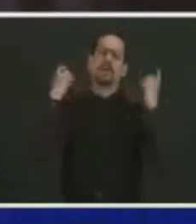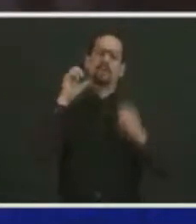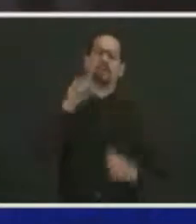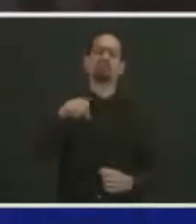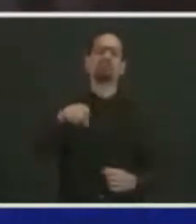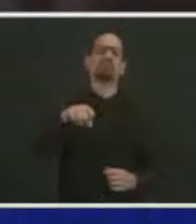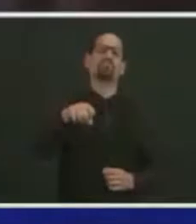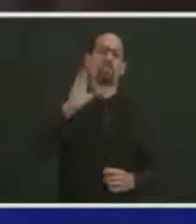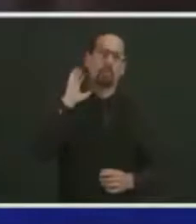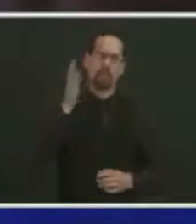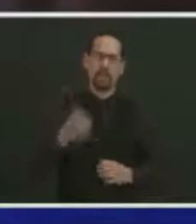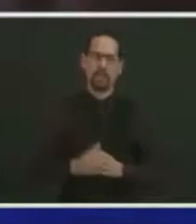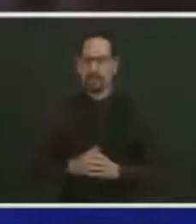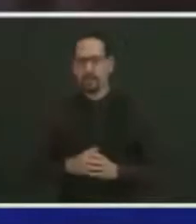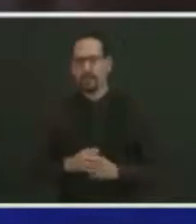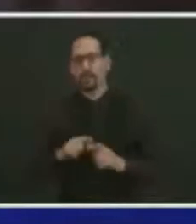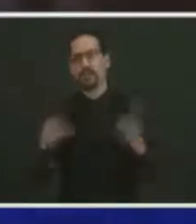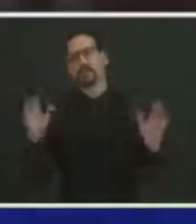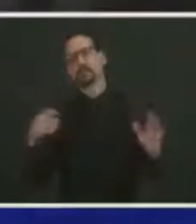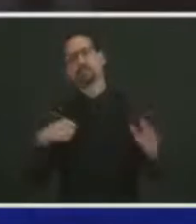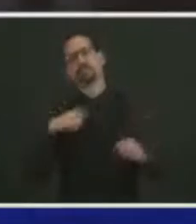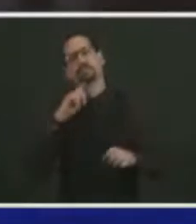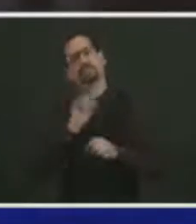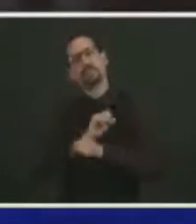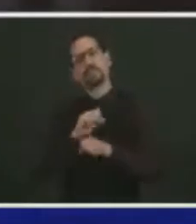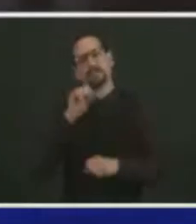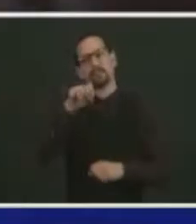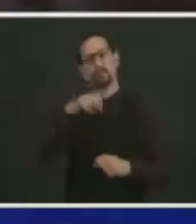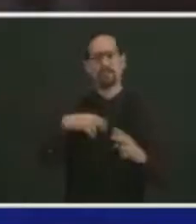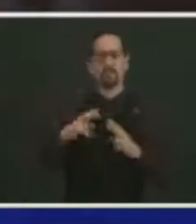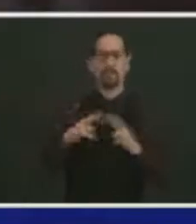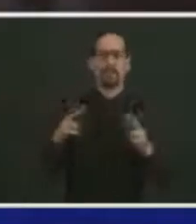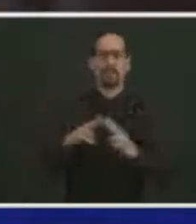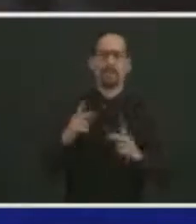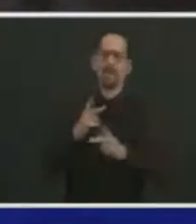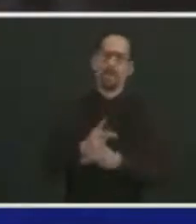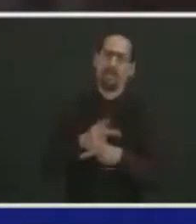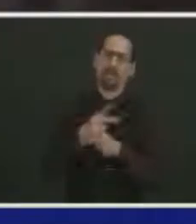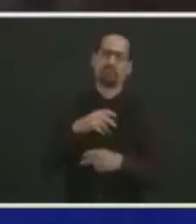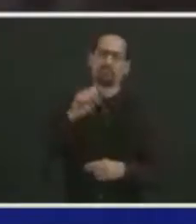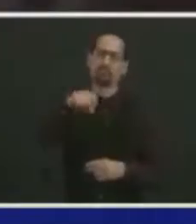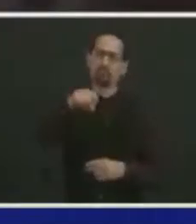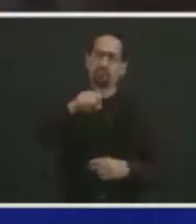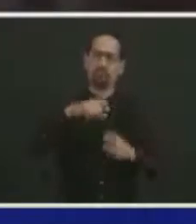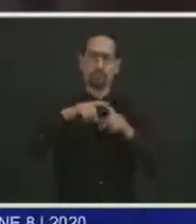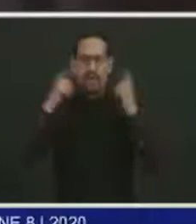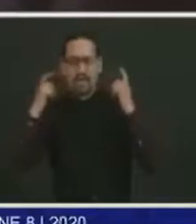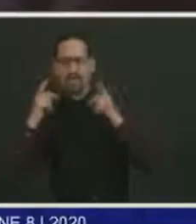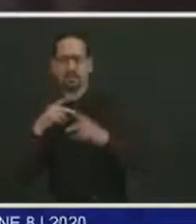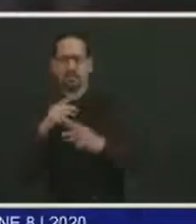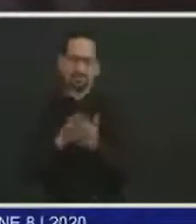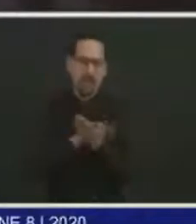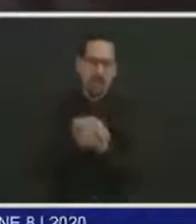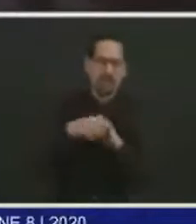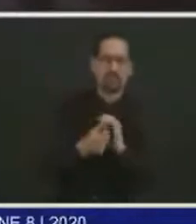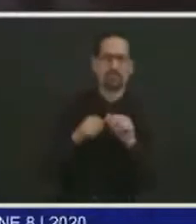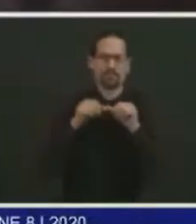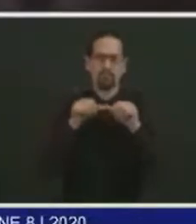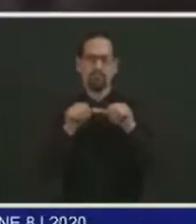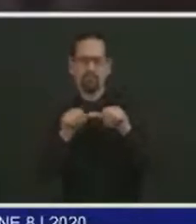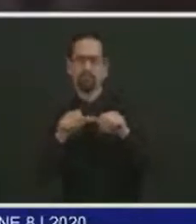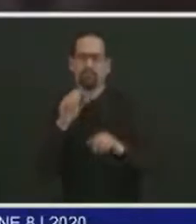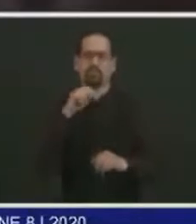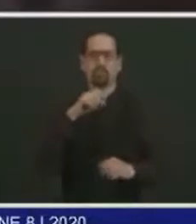I am extremely careful, wearing masks, washing my hands, social distancing. The fact that I didn't in that